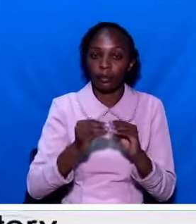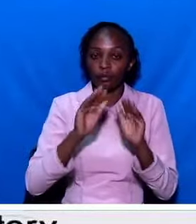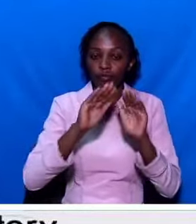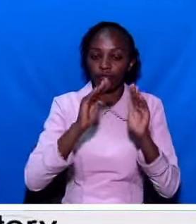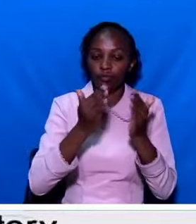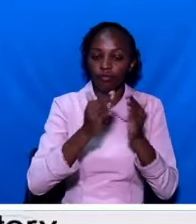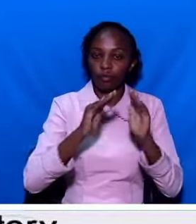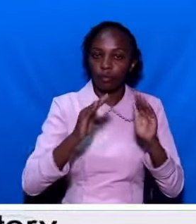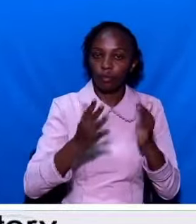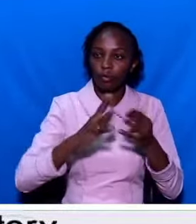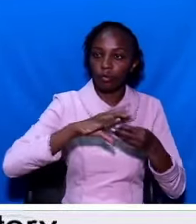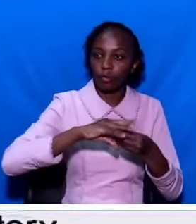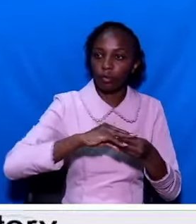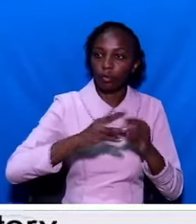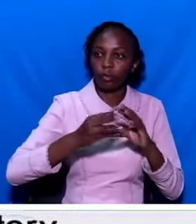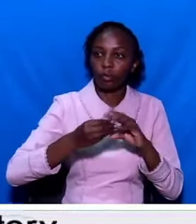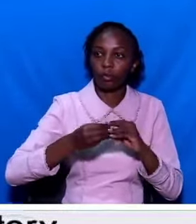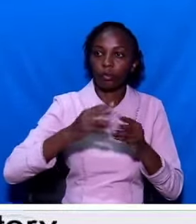and